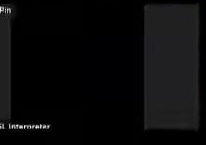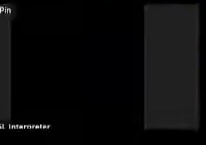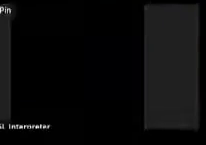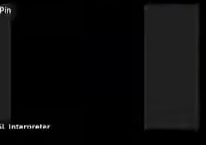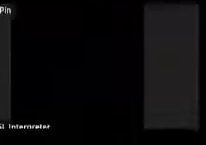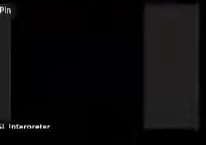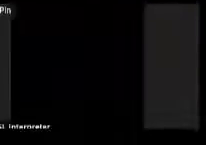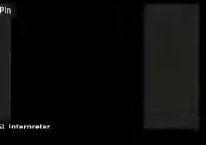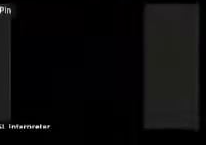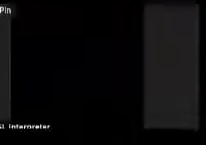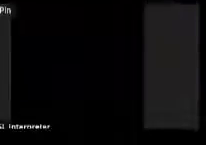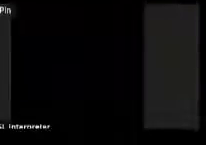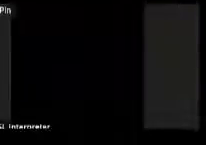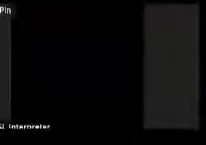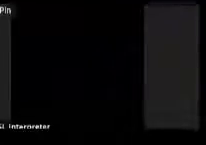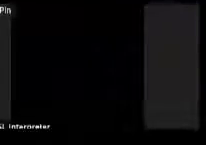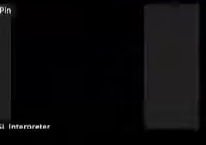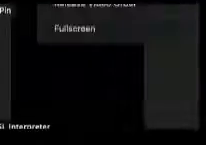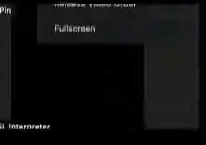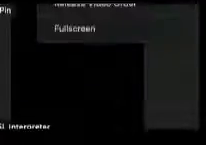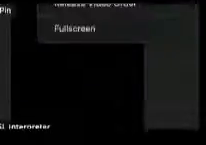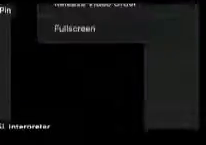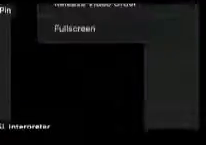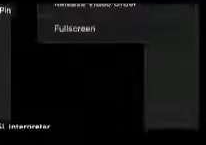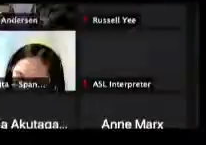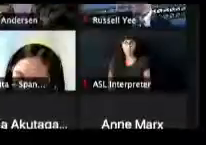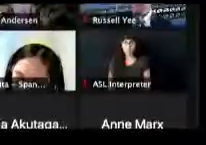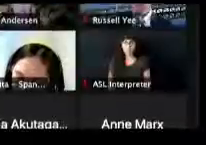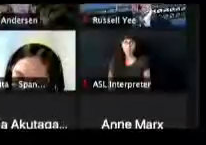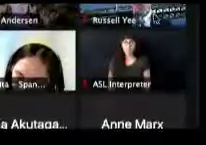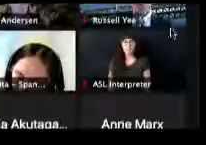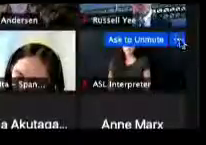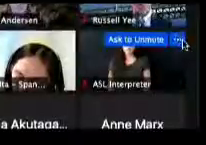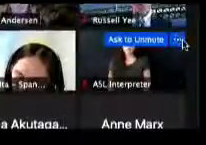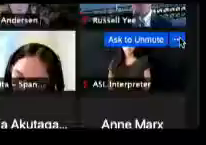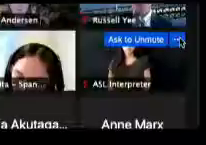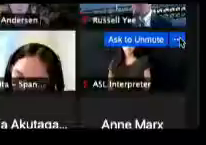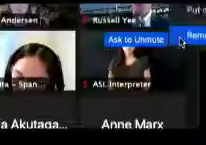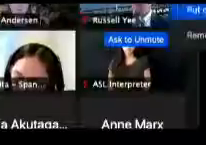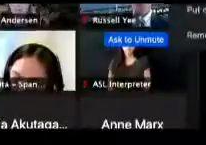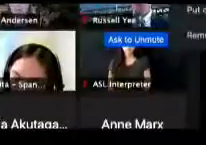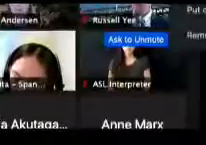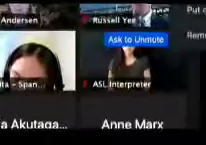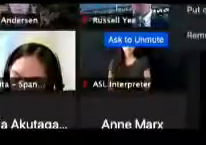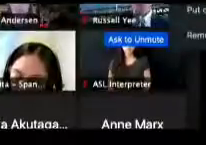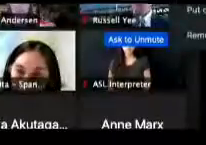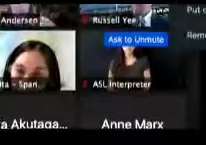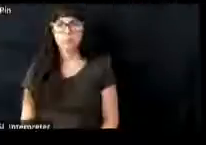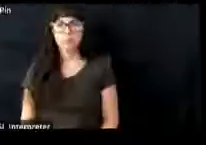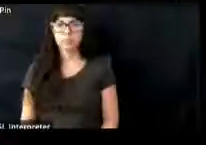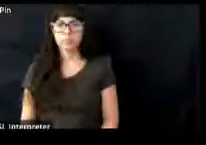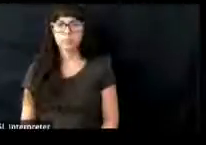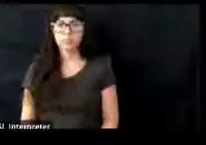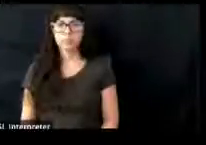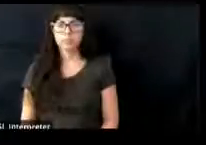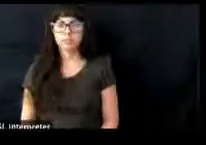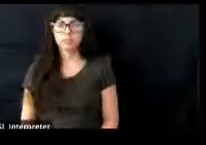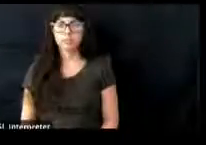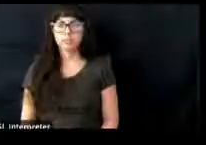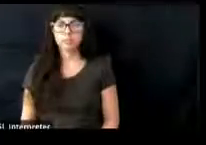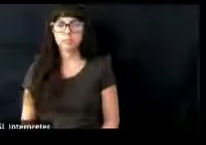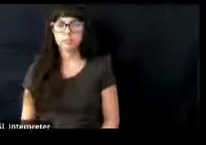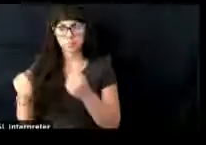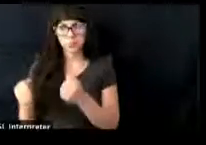y viceversa. La Pearl Blossom te lleva de Acton, pasa por Pandio hasta llegar a Little Rock, conectándote momento, con el